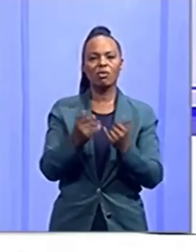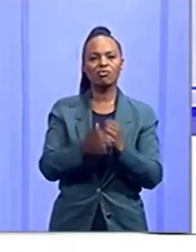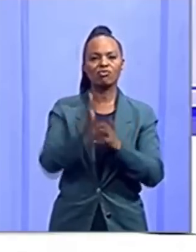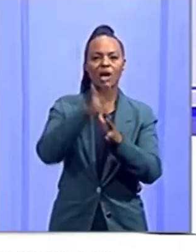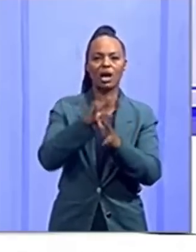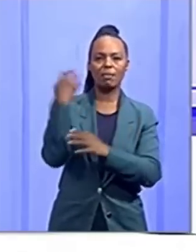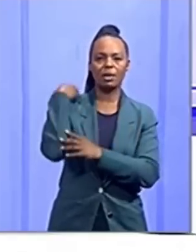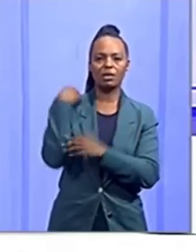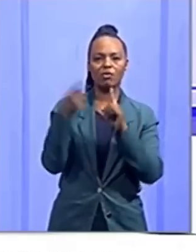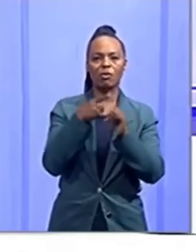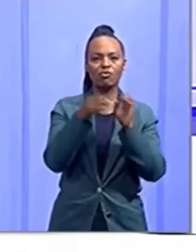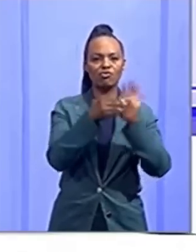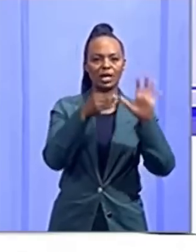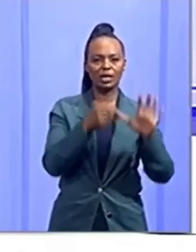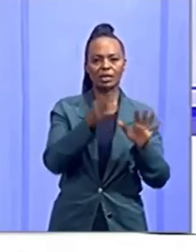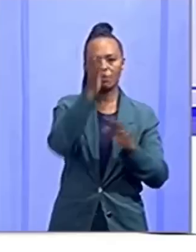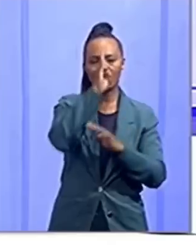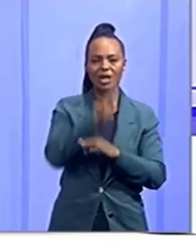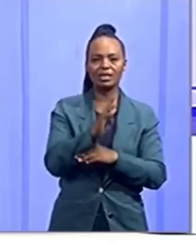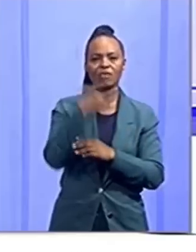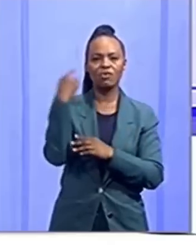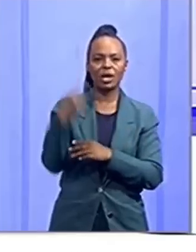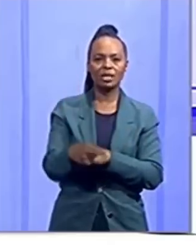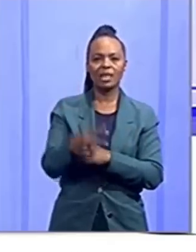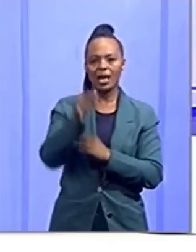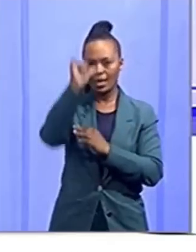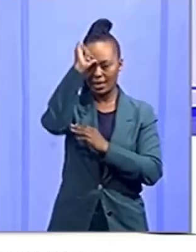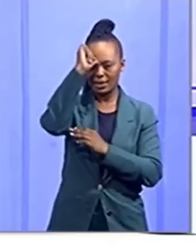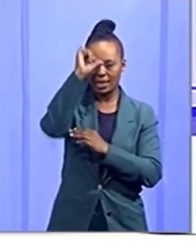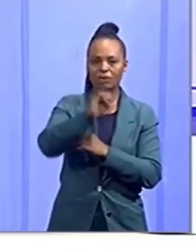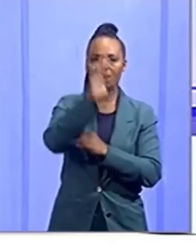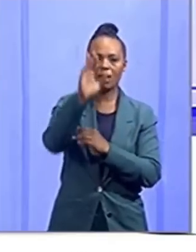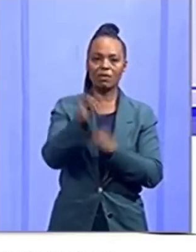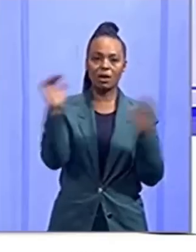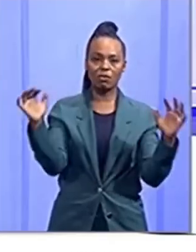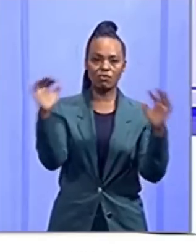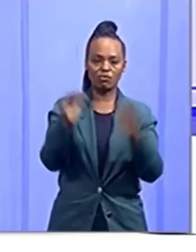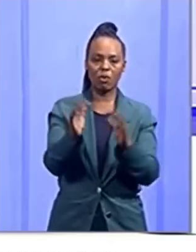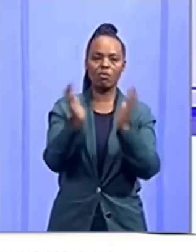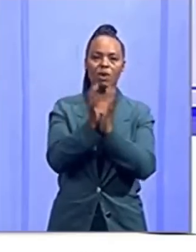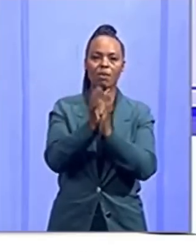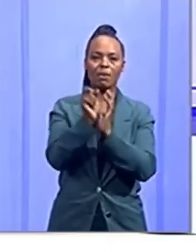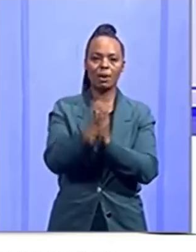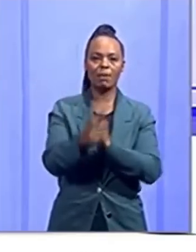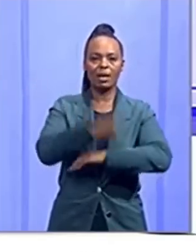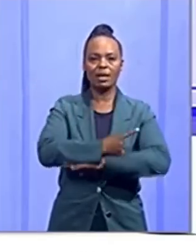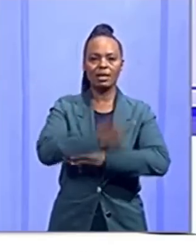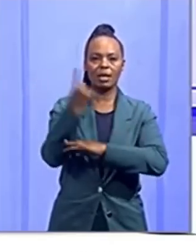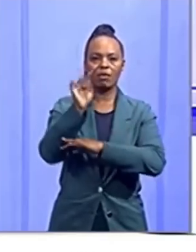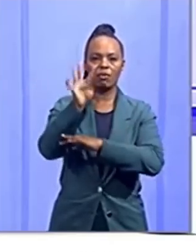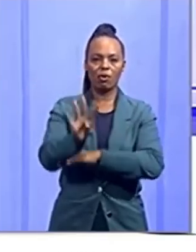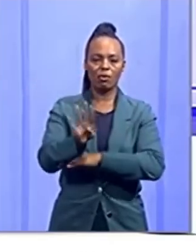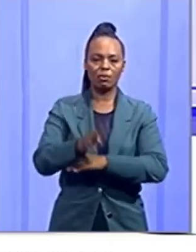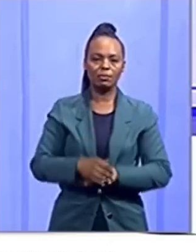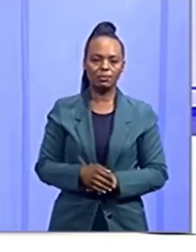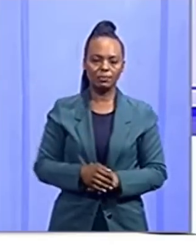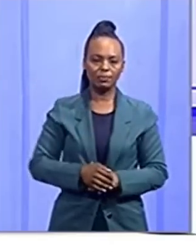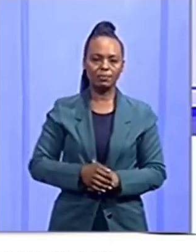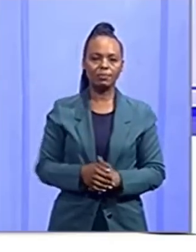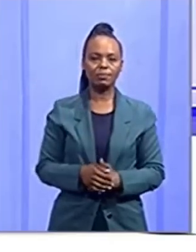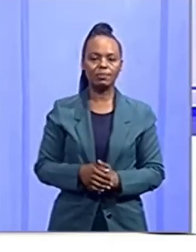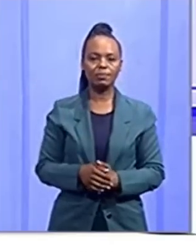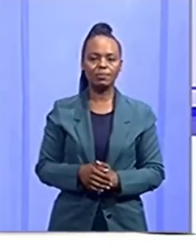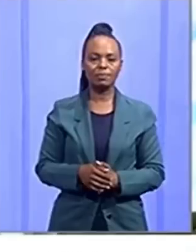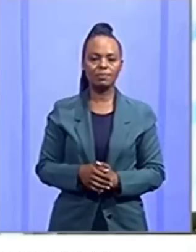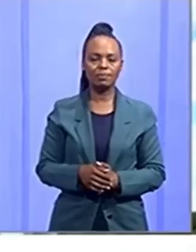Brazil, Russia, India le Afrika Borwa ba tlile go tsena kokwano eno ya malatsi a le 4.